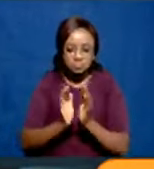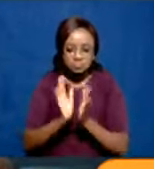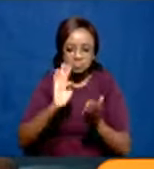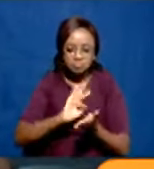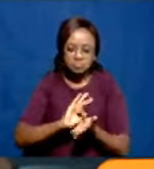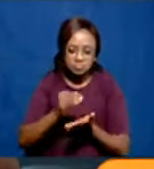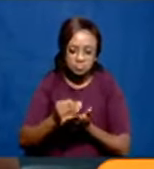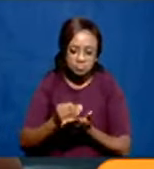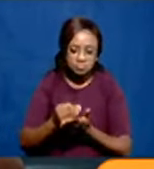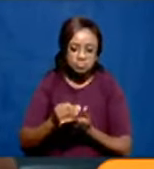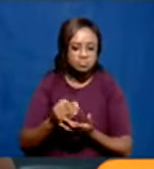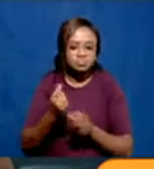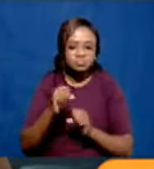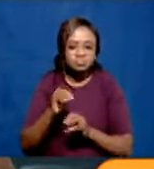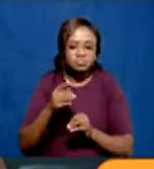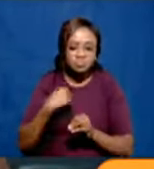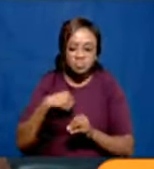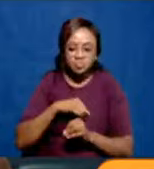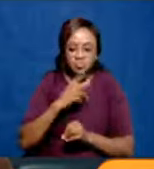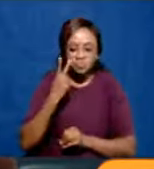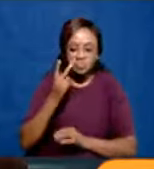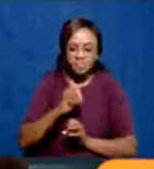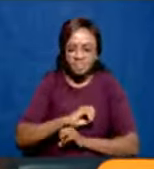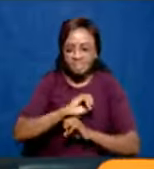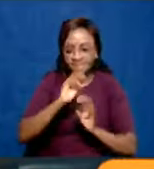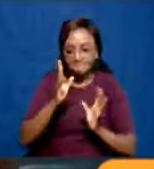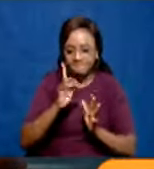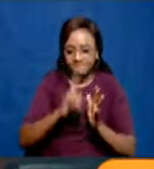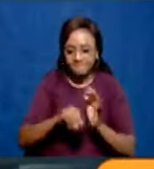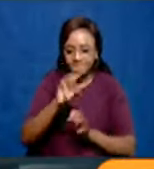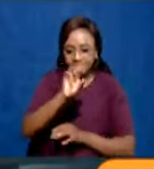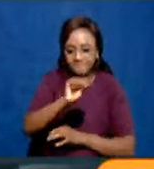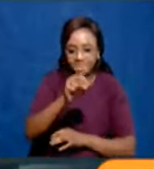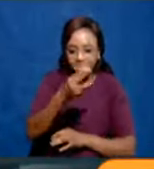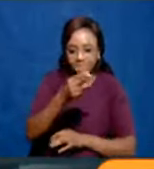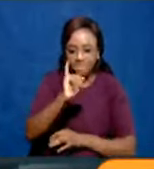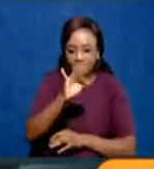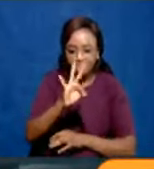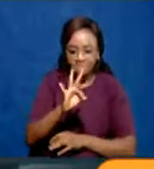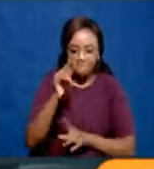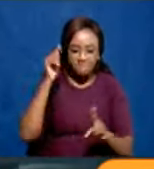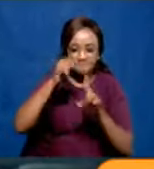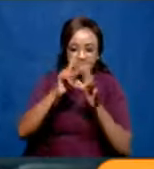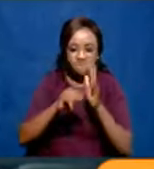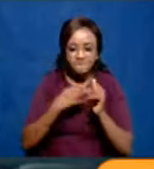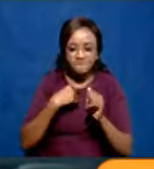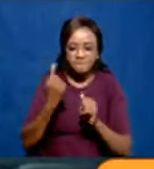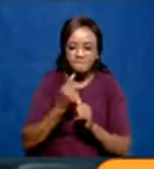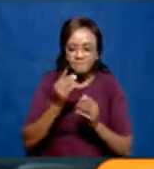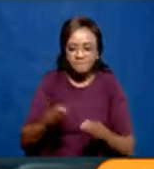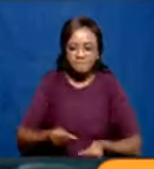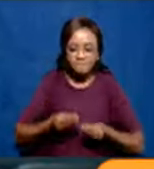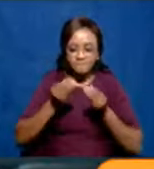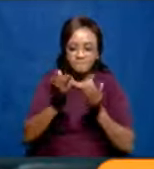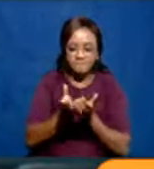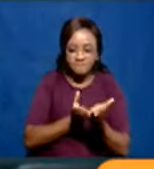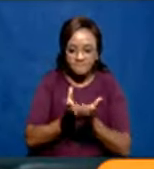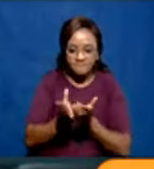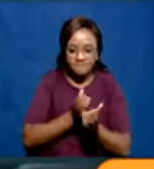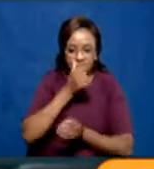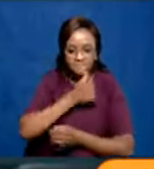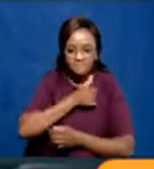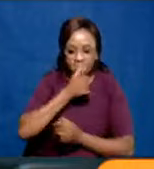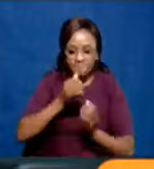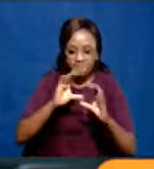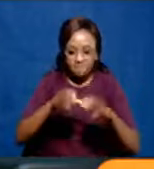it that it is very clear from that SHIF is just out to give business to private insurance companies. In fact, the other thing is